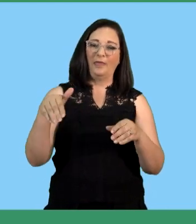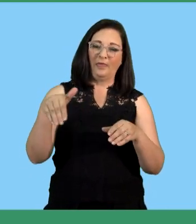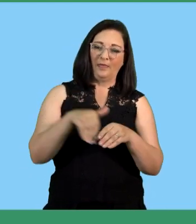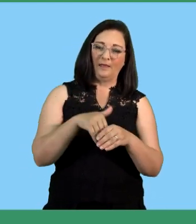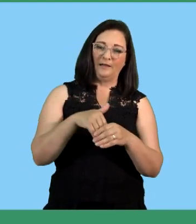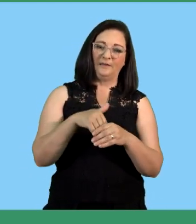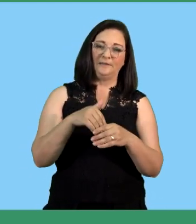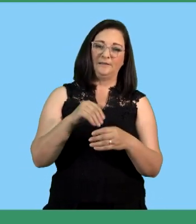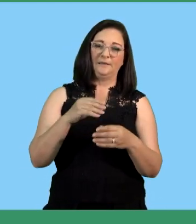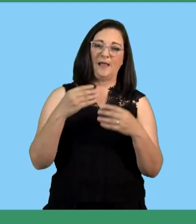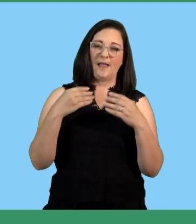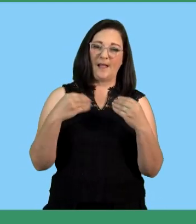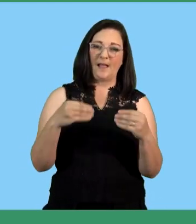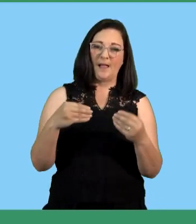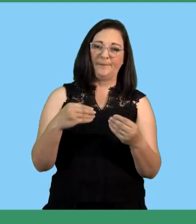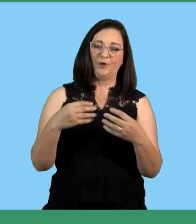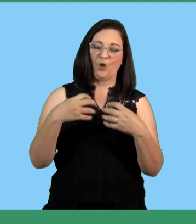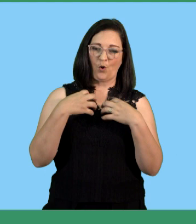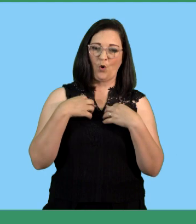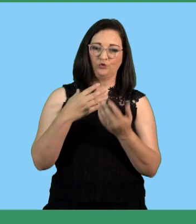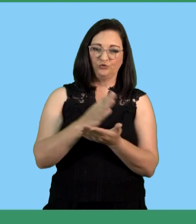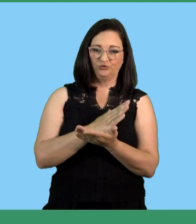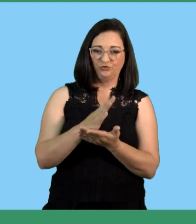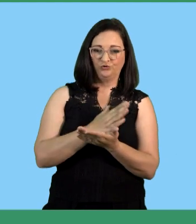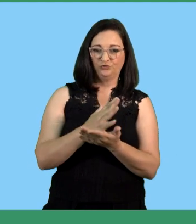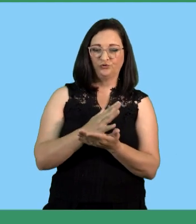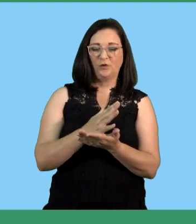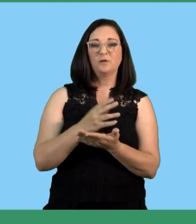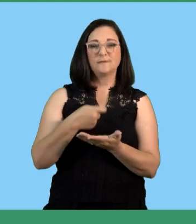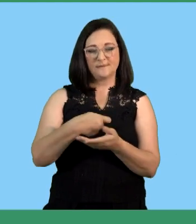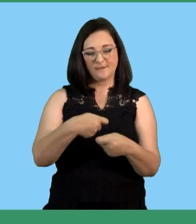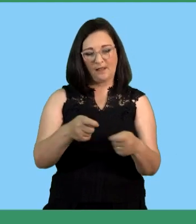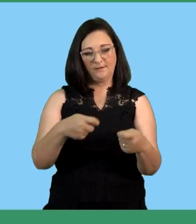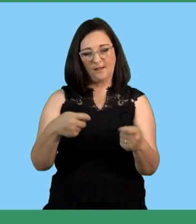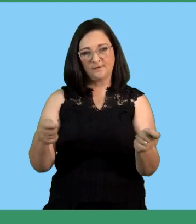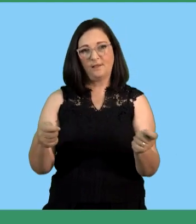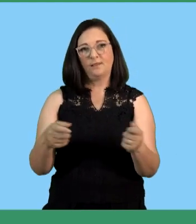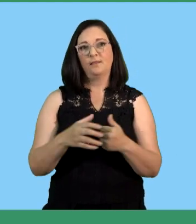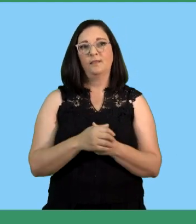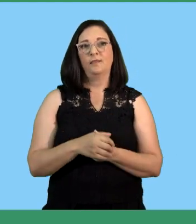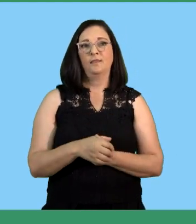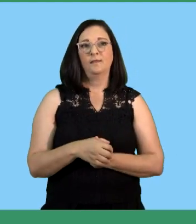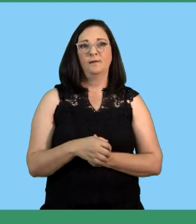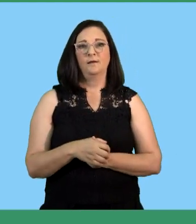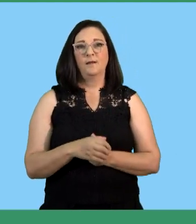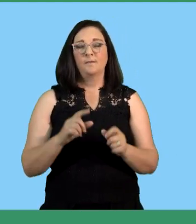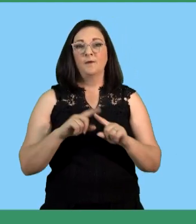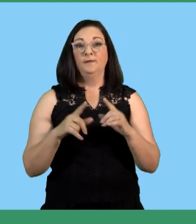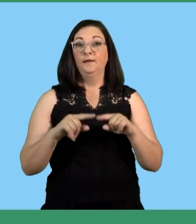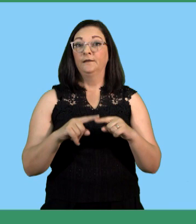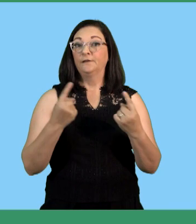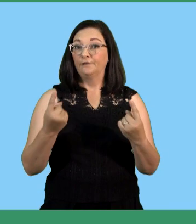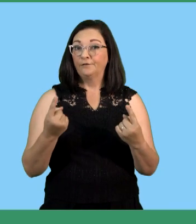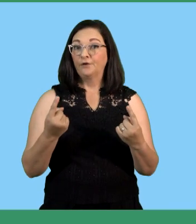in shareholding. How do you do that? By selling shares to black people, selling shares. Now, don't forget, we've got